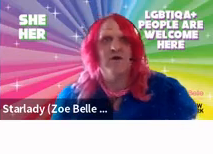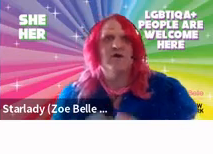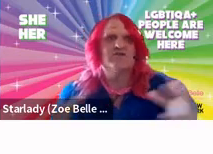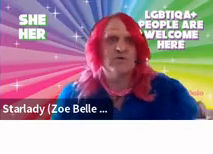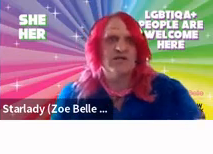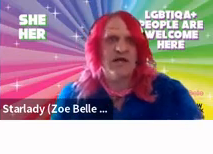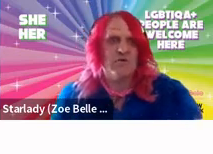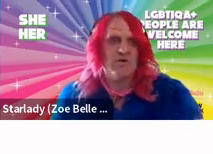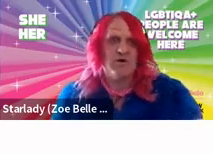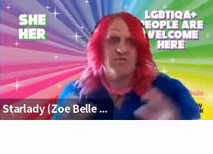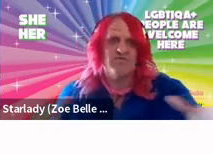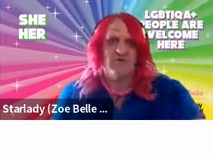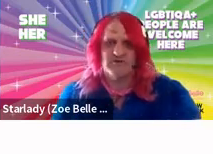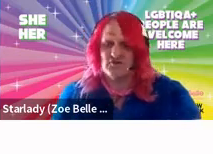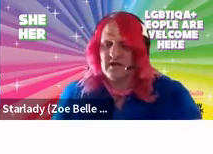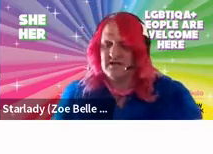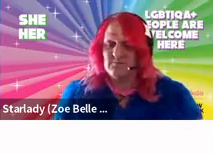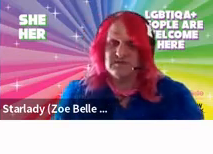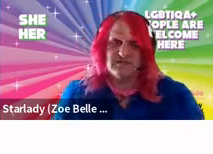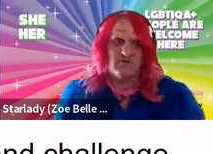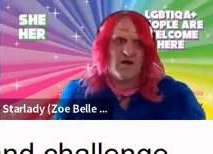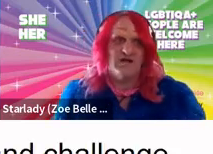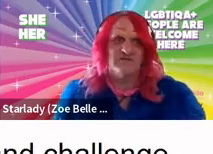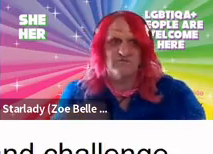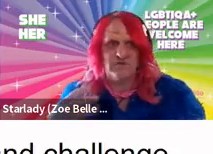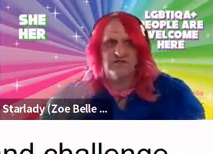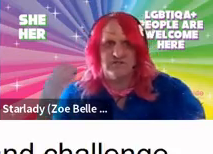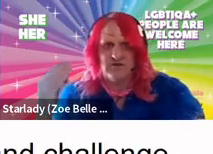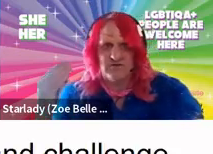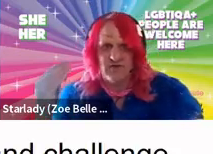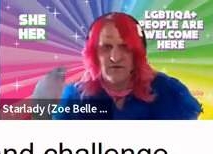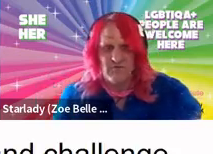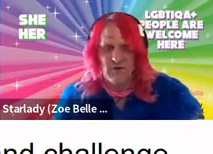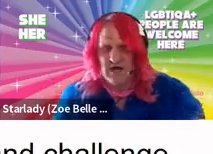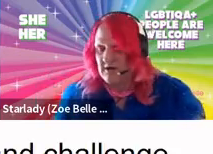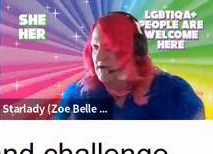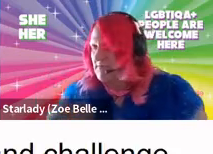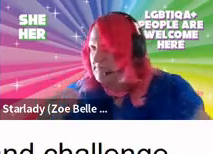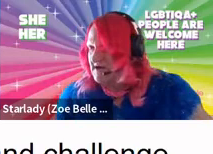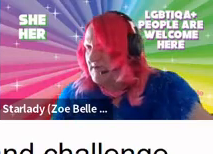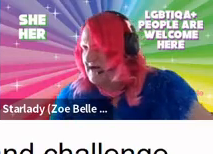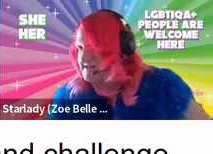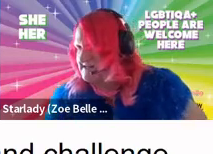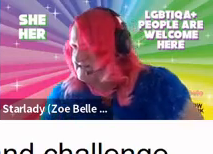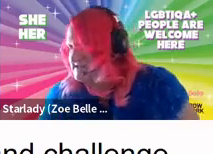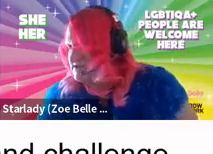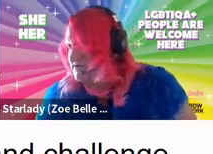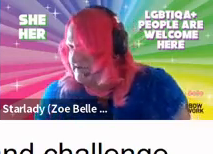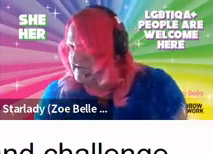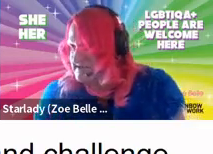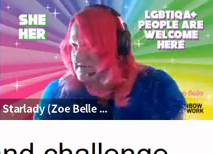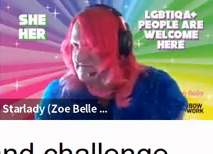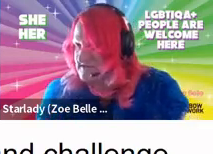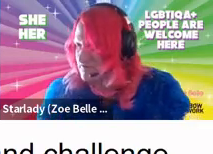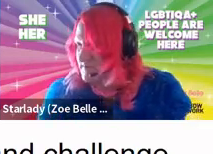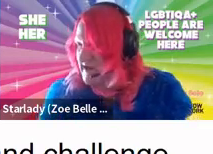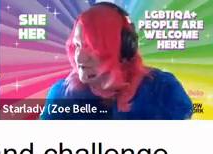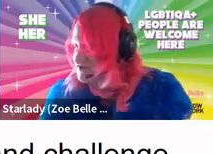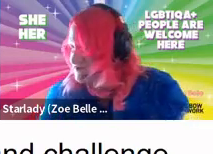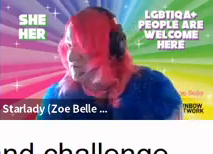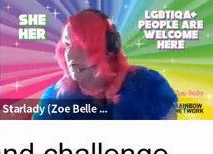might have. Doing that work before the trans person arrives really sort of like minimizes the sort of risk